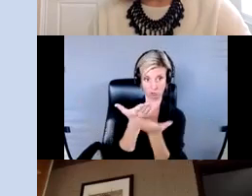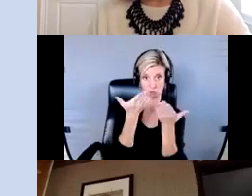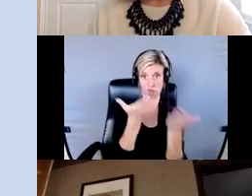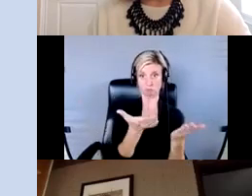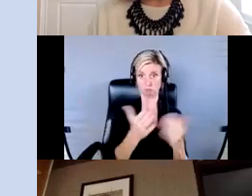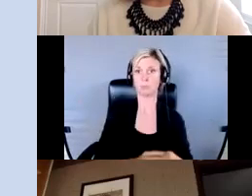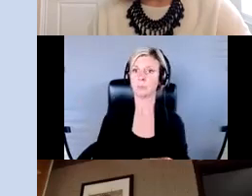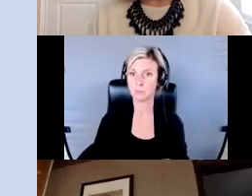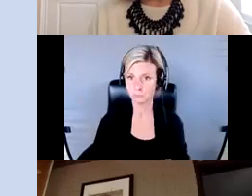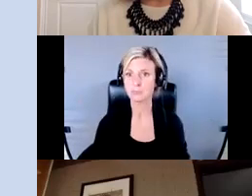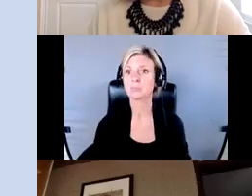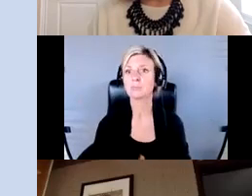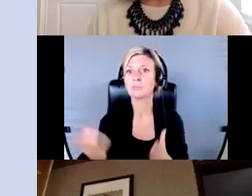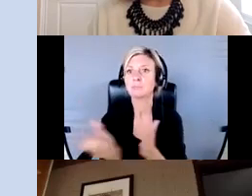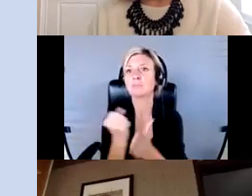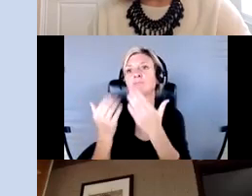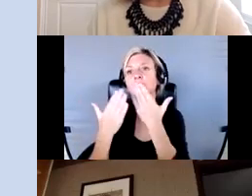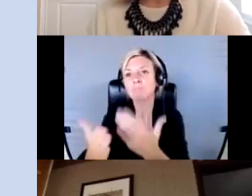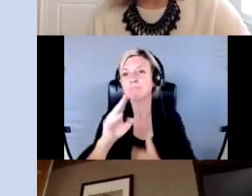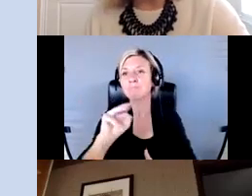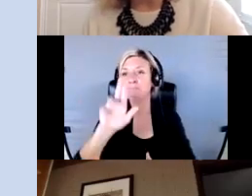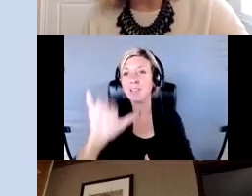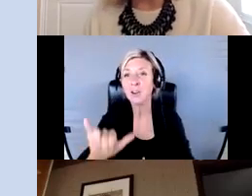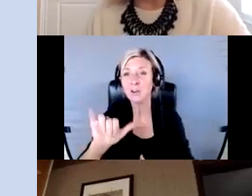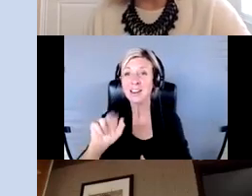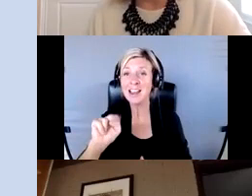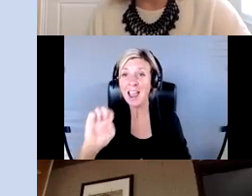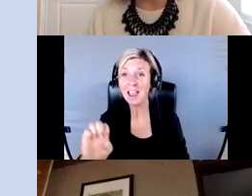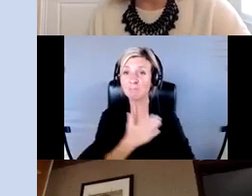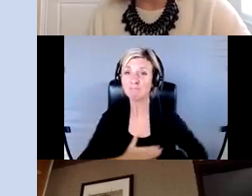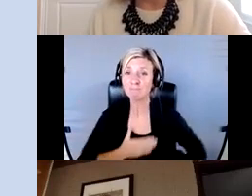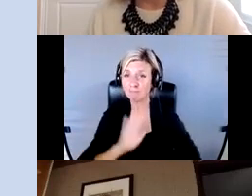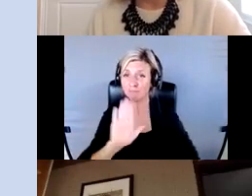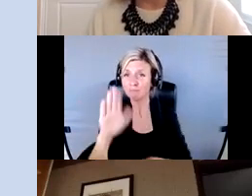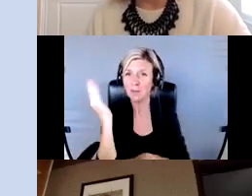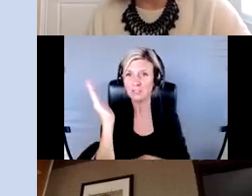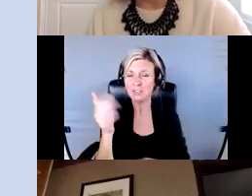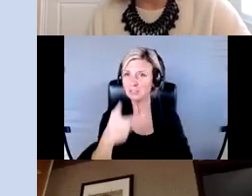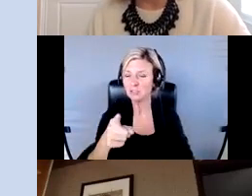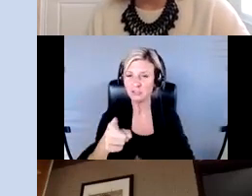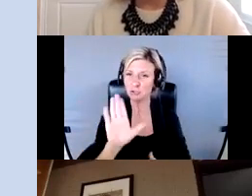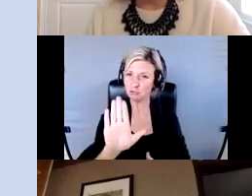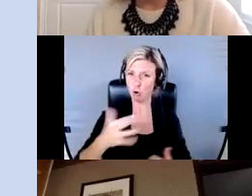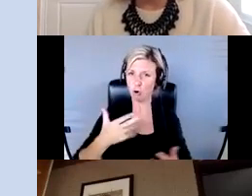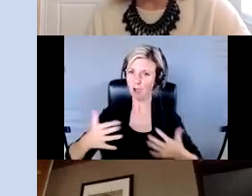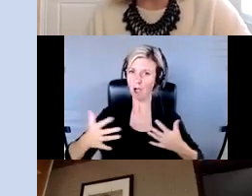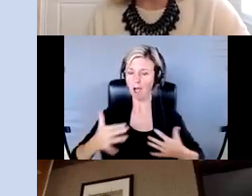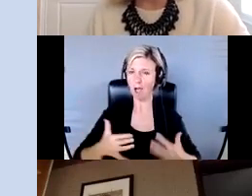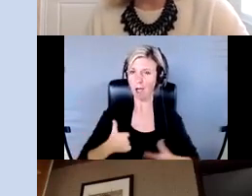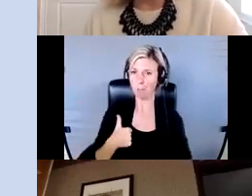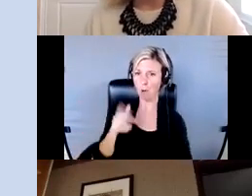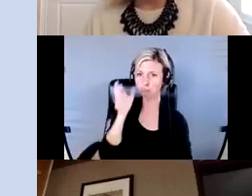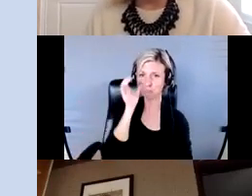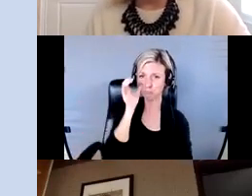take the time, Marianne, it was a pleasure to have you on board. You have this way about you that just sort of calms me. So